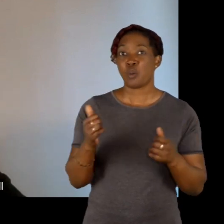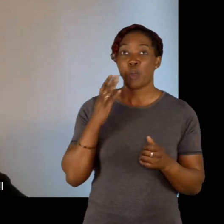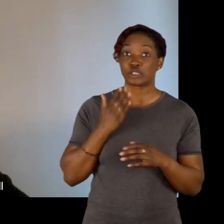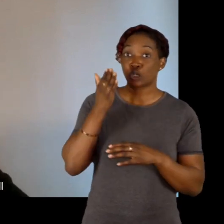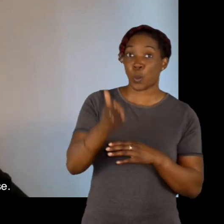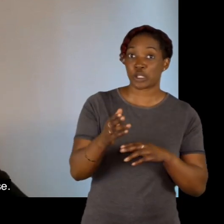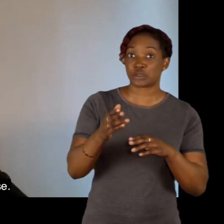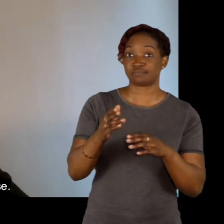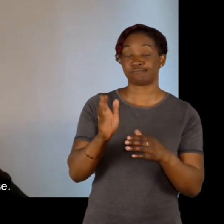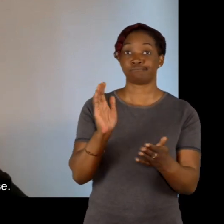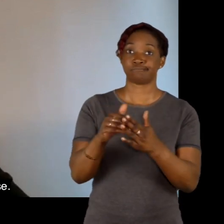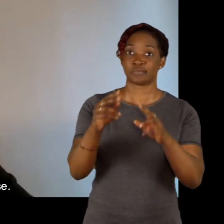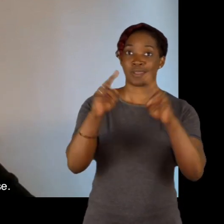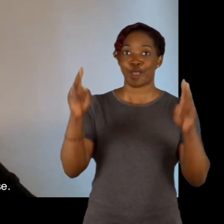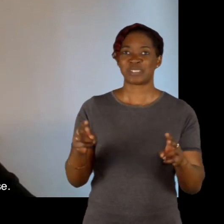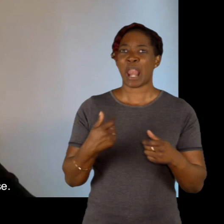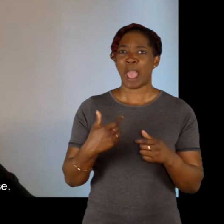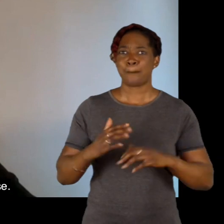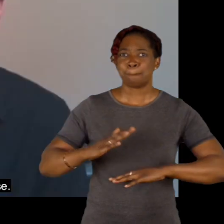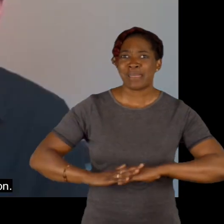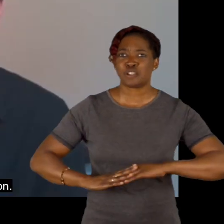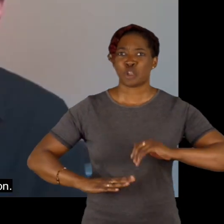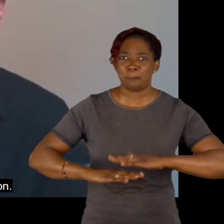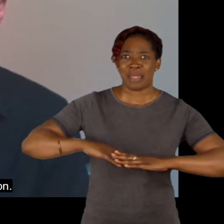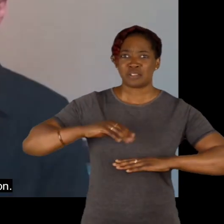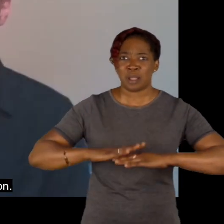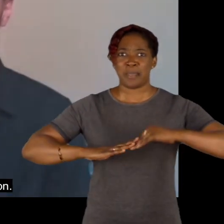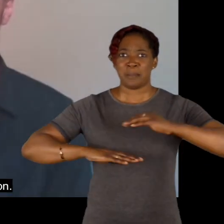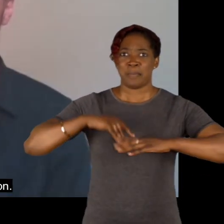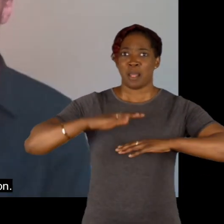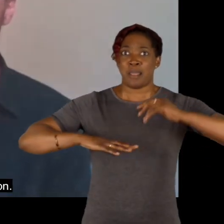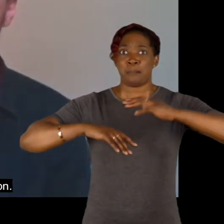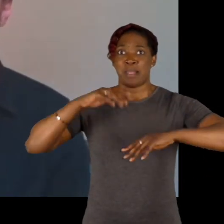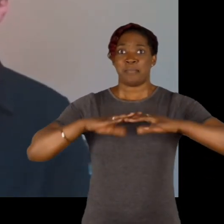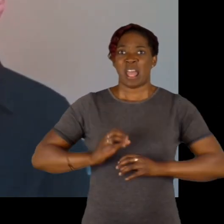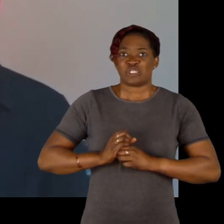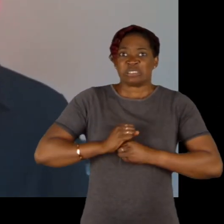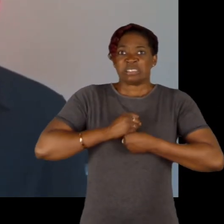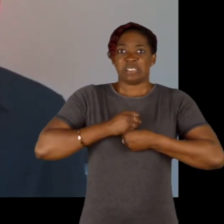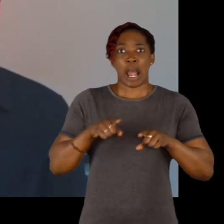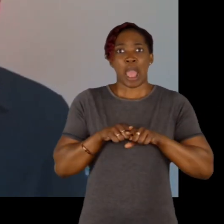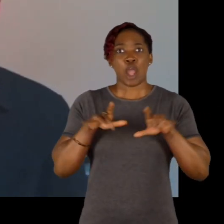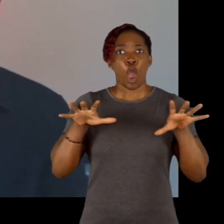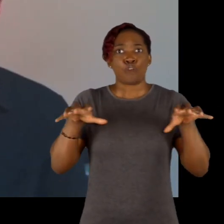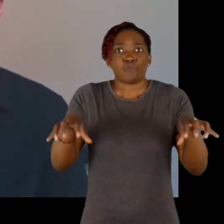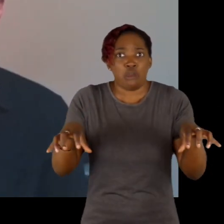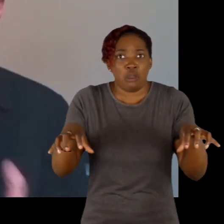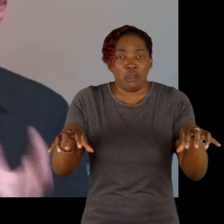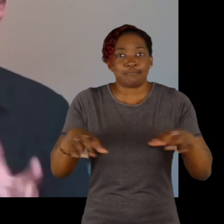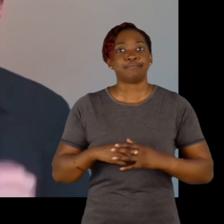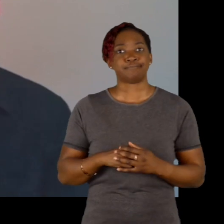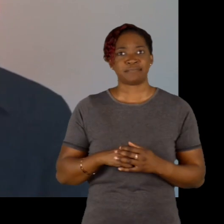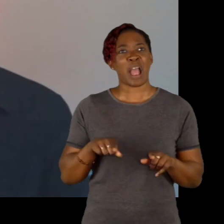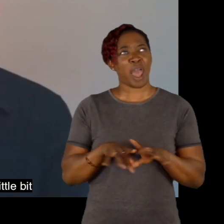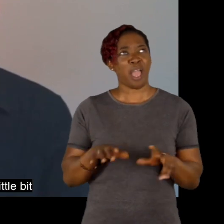just works quite well as he's approaching the house. It builds up a sense of tension. It kind of makes it feel a lot more